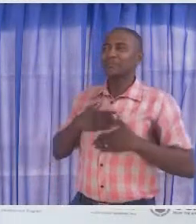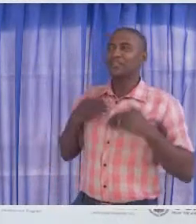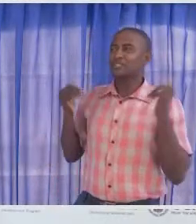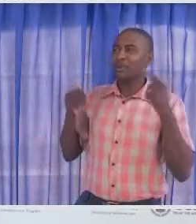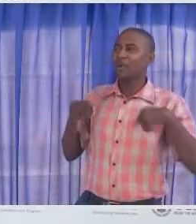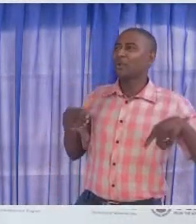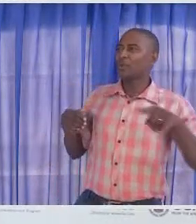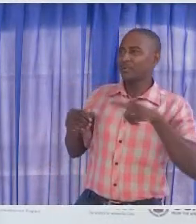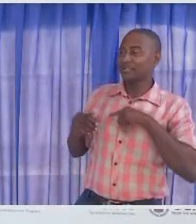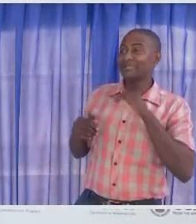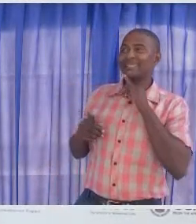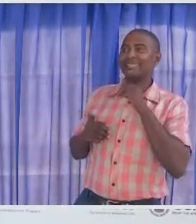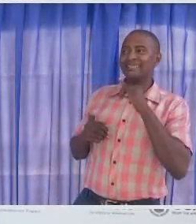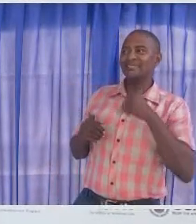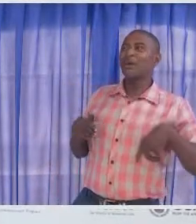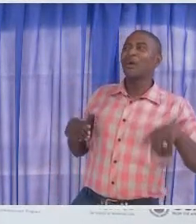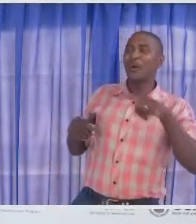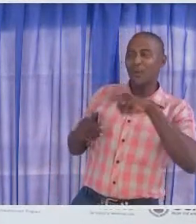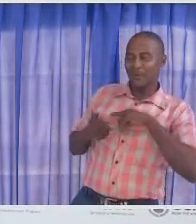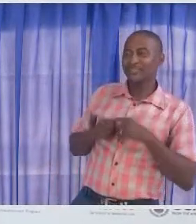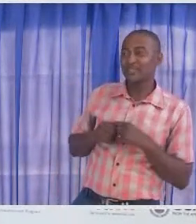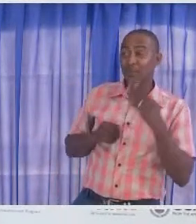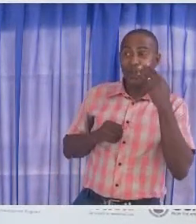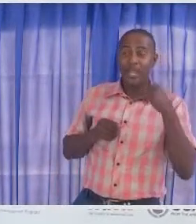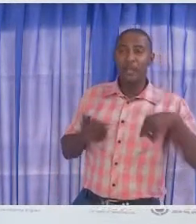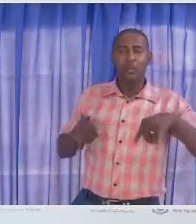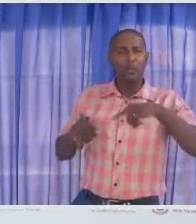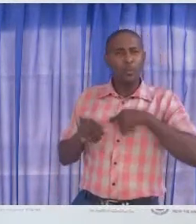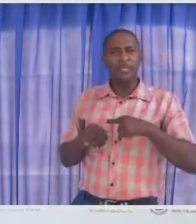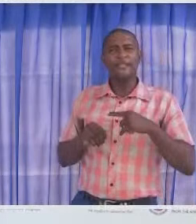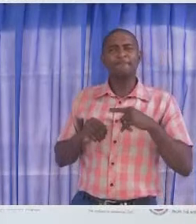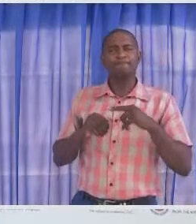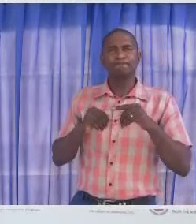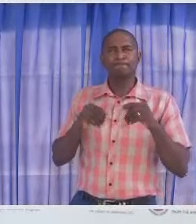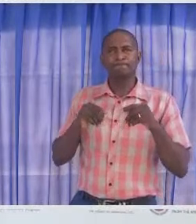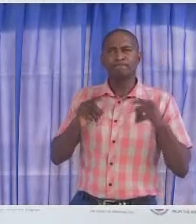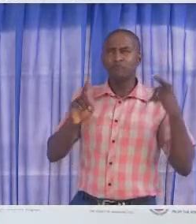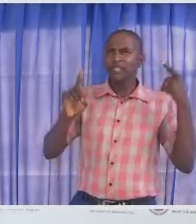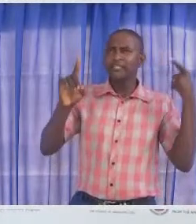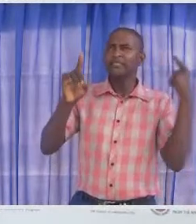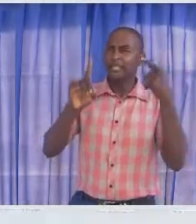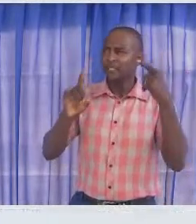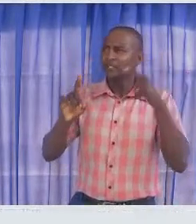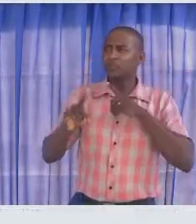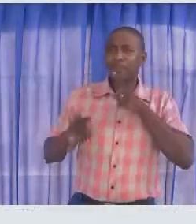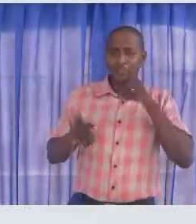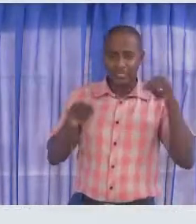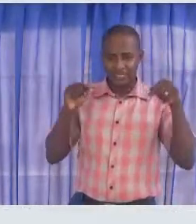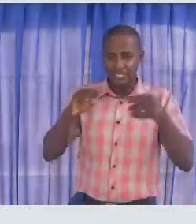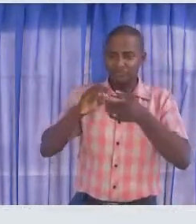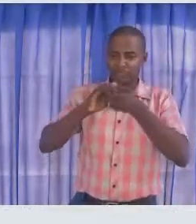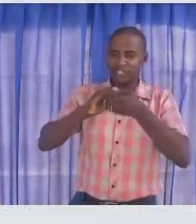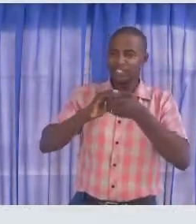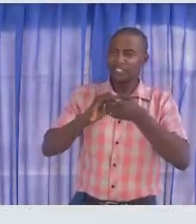and is all ours because we intend to make sure that this relationship is sustained.